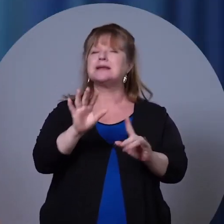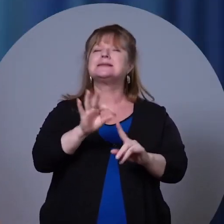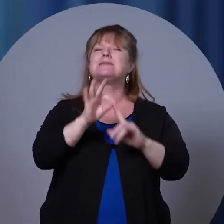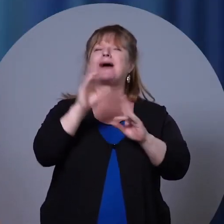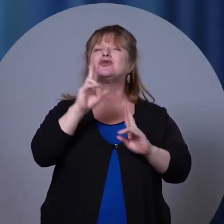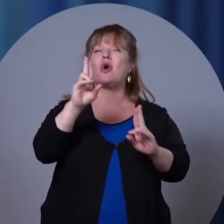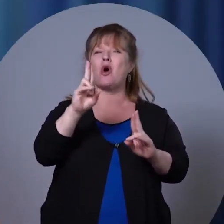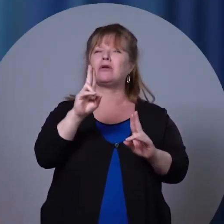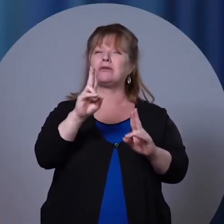so don't delay. Apply.